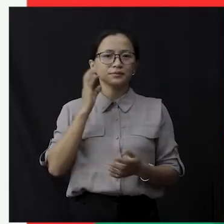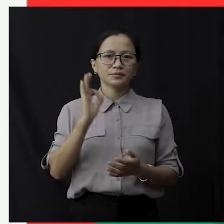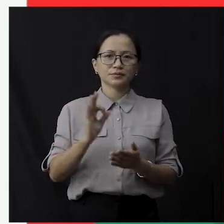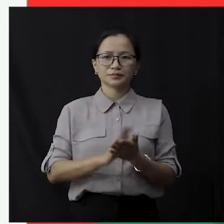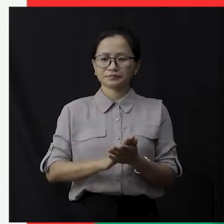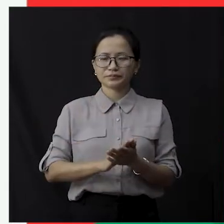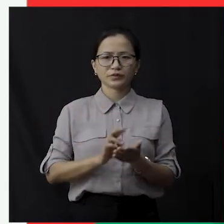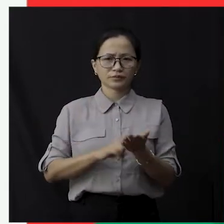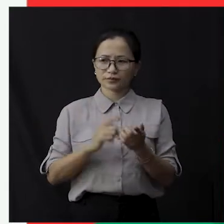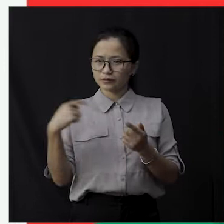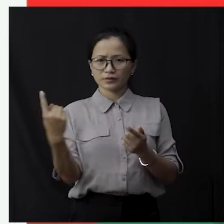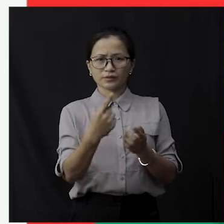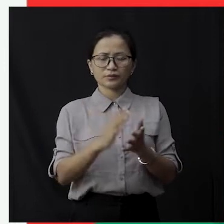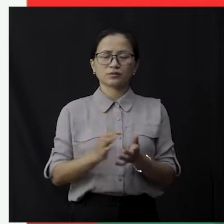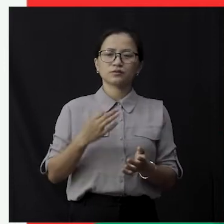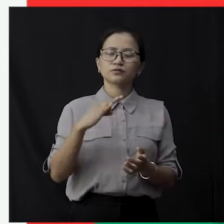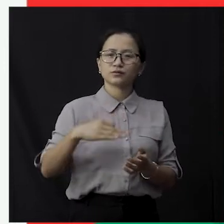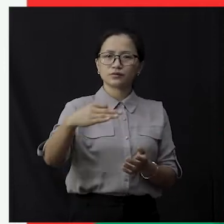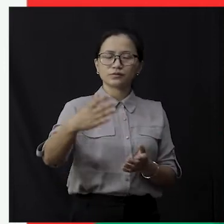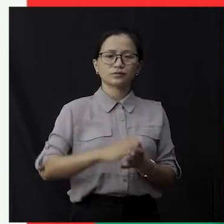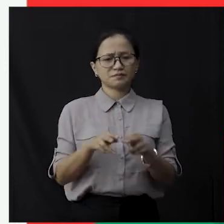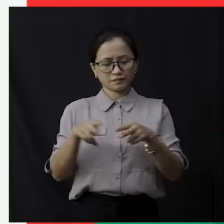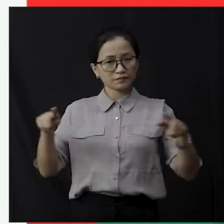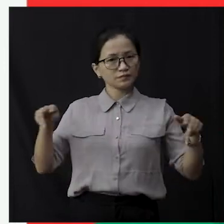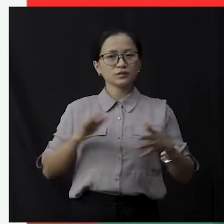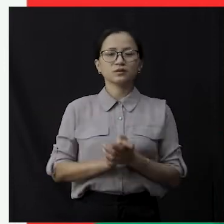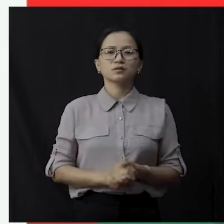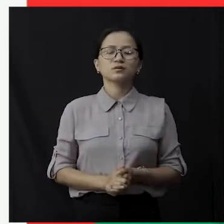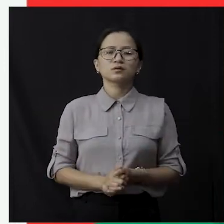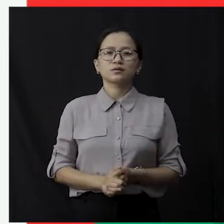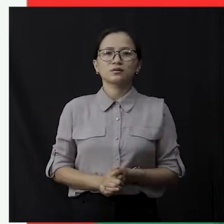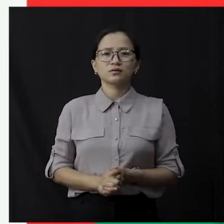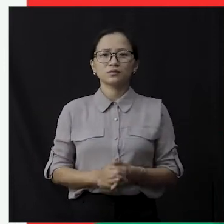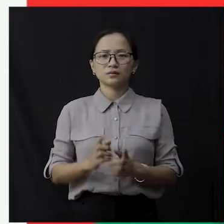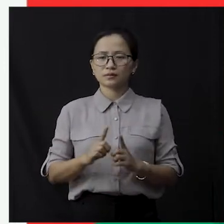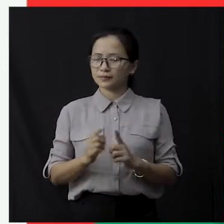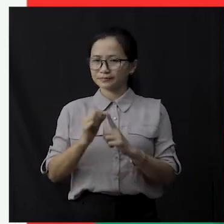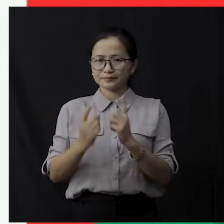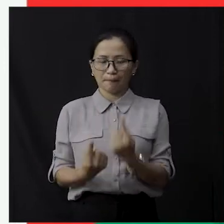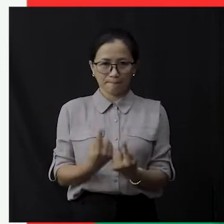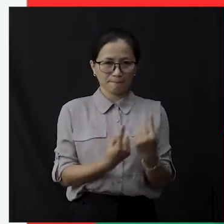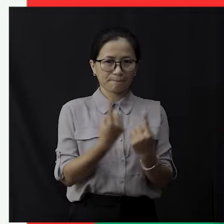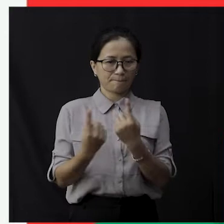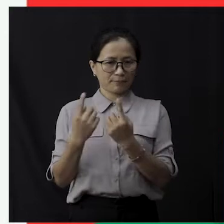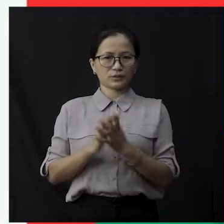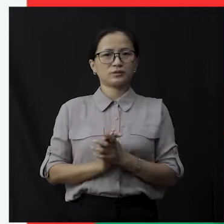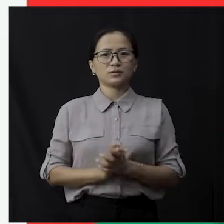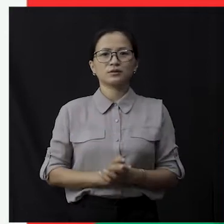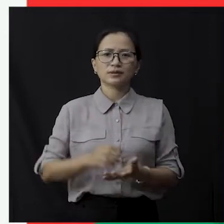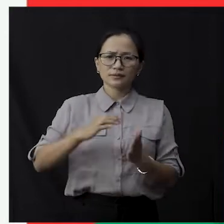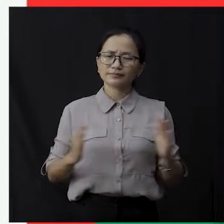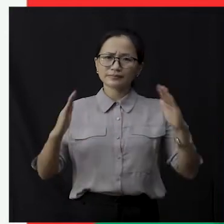natural features, different types of natural features such as plains, okay,